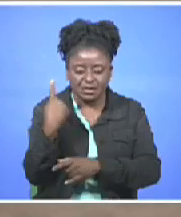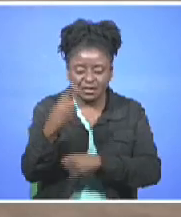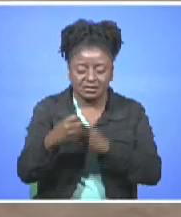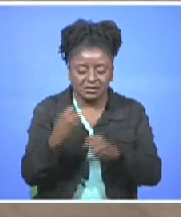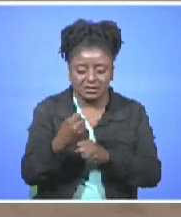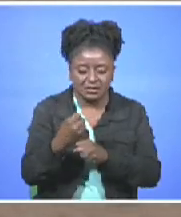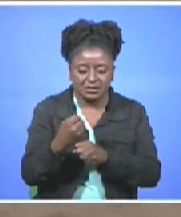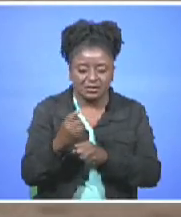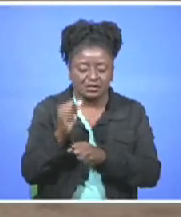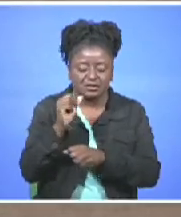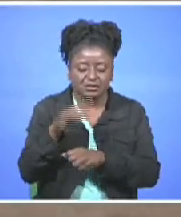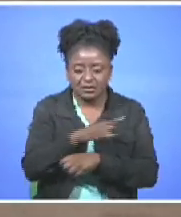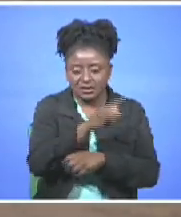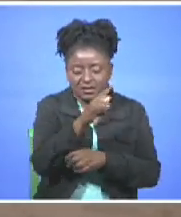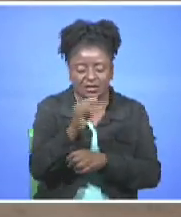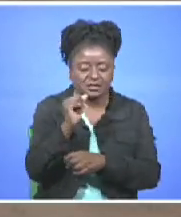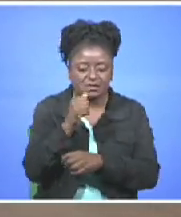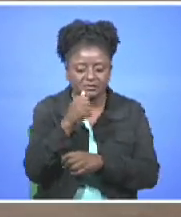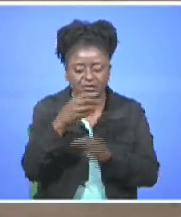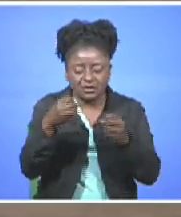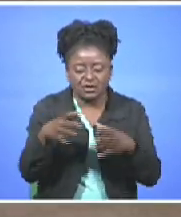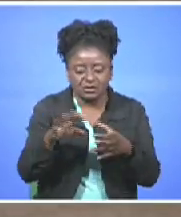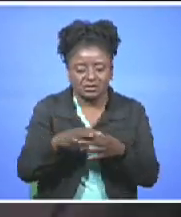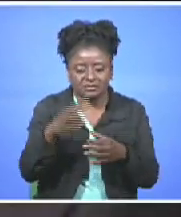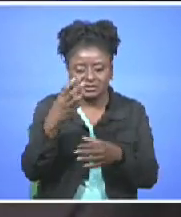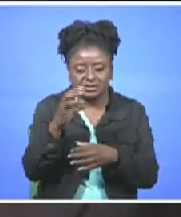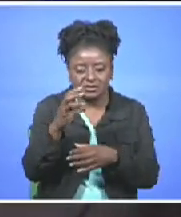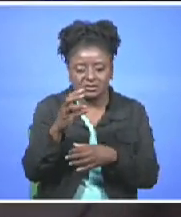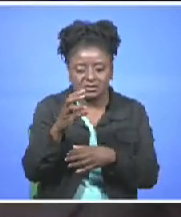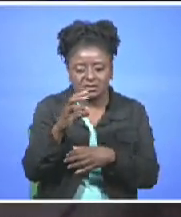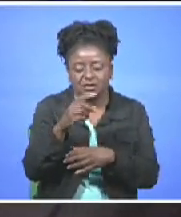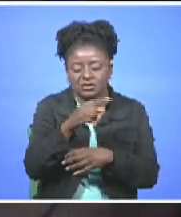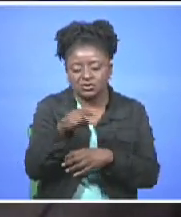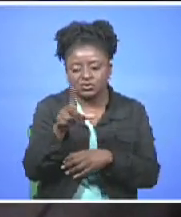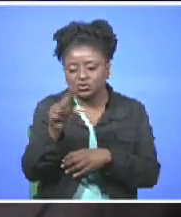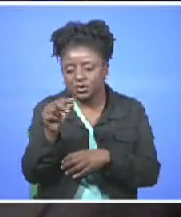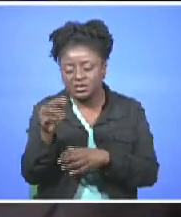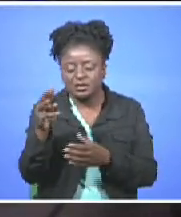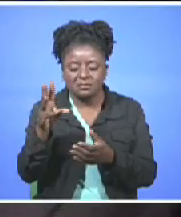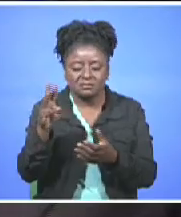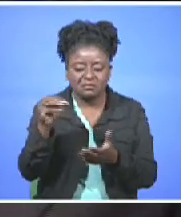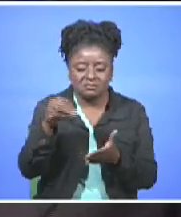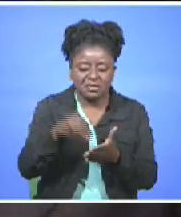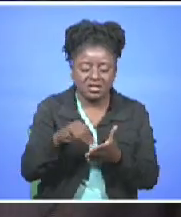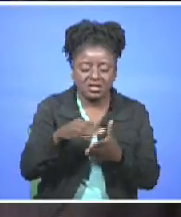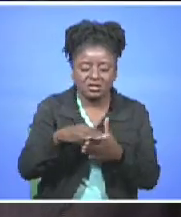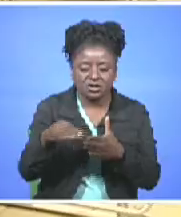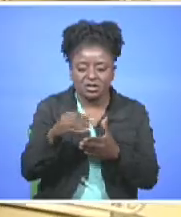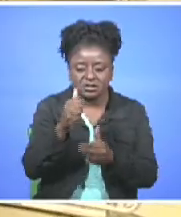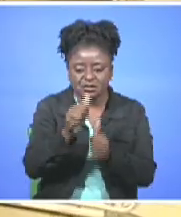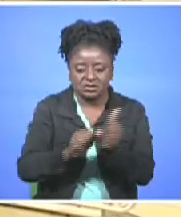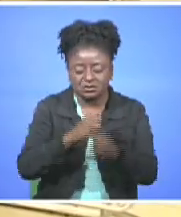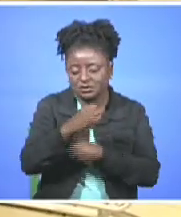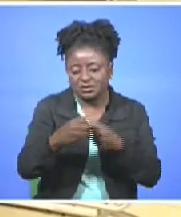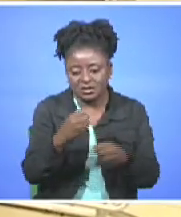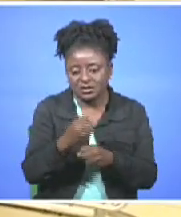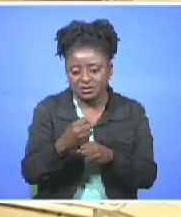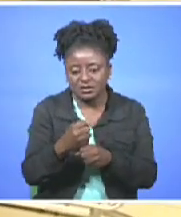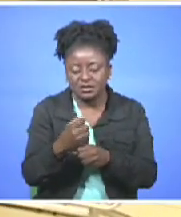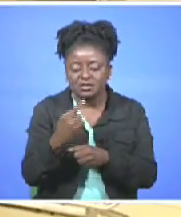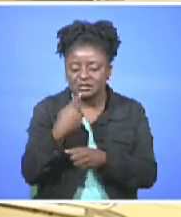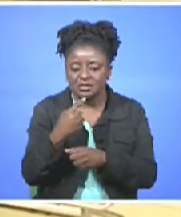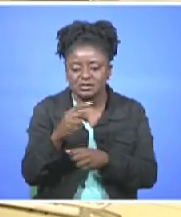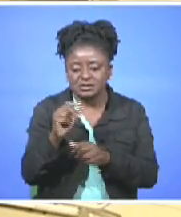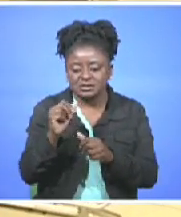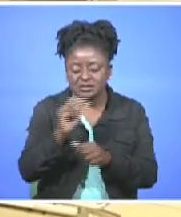a loss of $16 million to $20 million annually. Cooper, who spoke with ZNS News recently, however, says the airline is